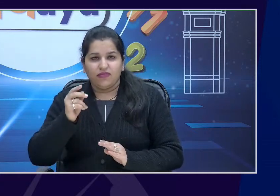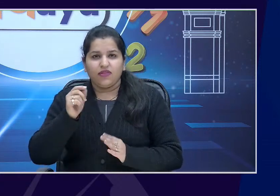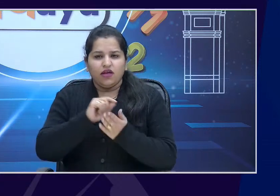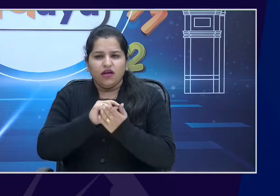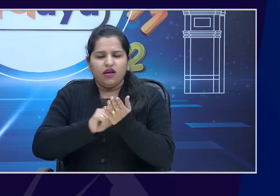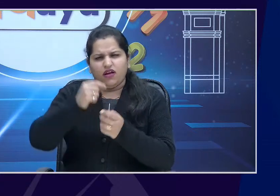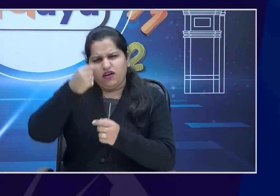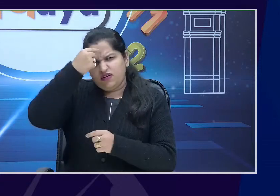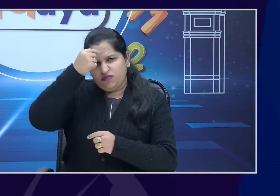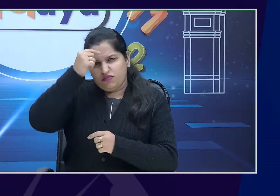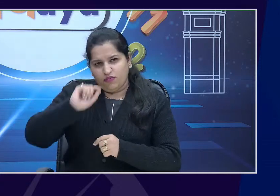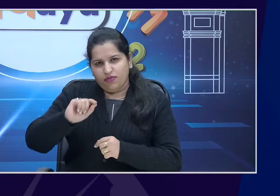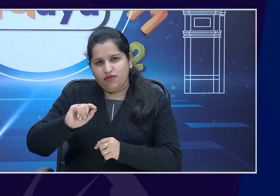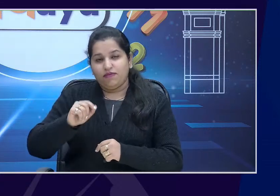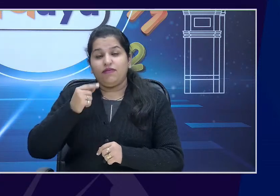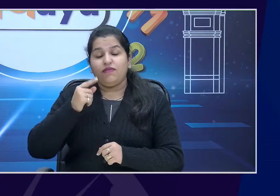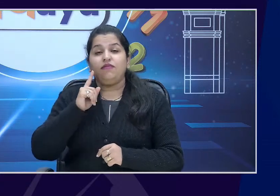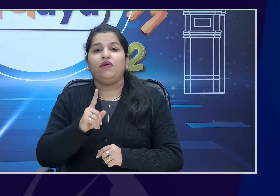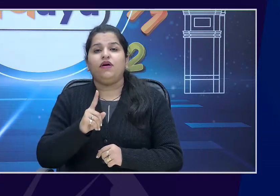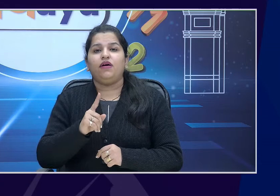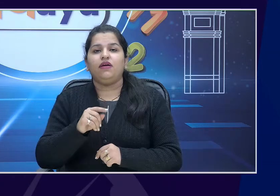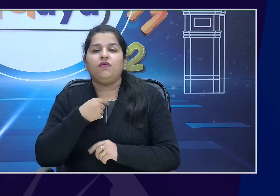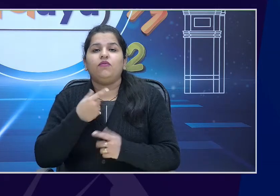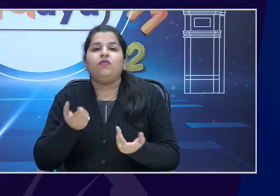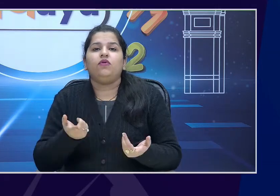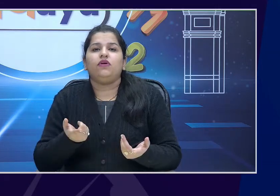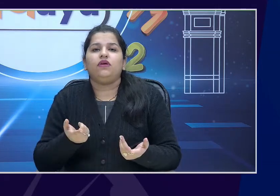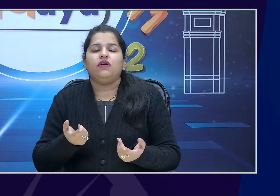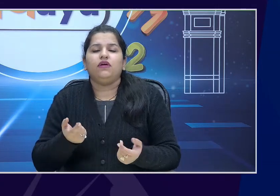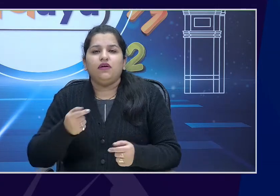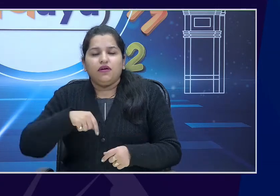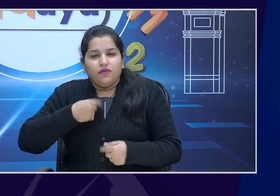Now I also have a writing problem because